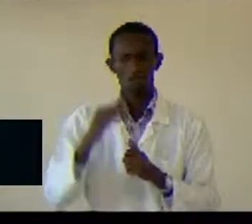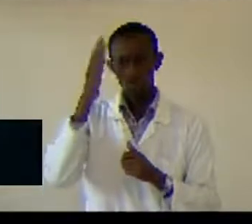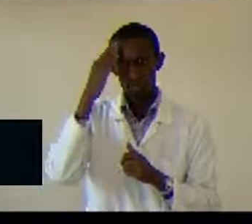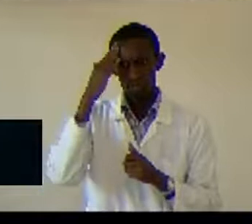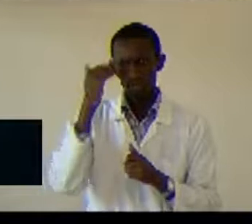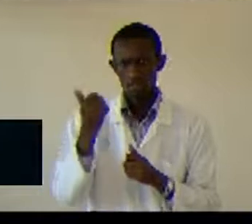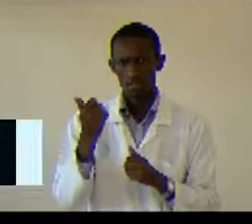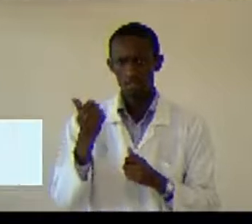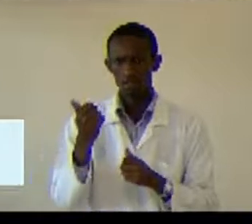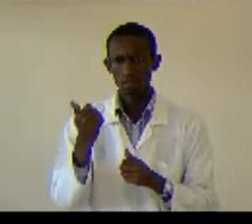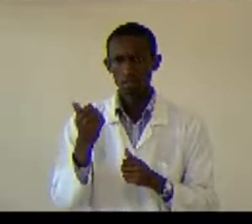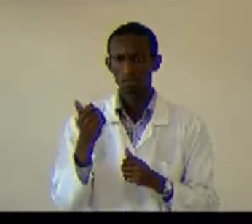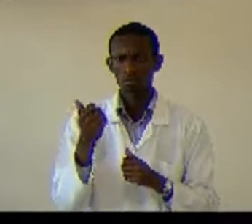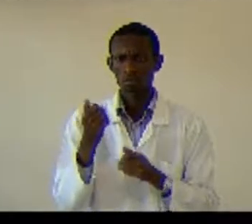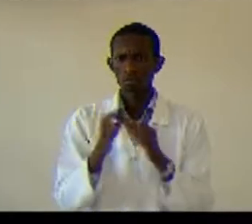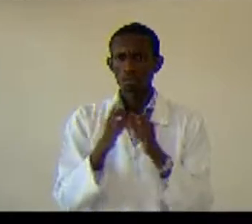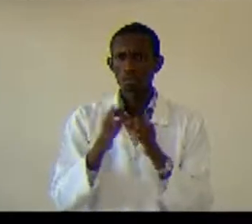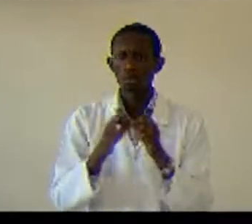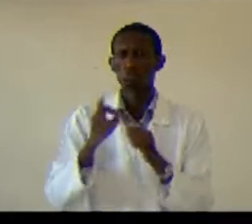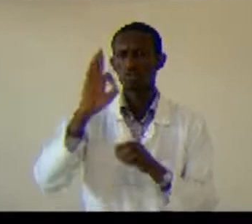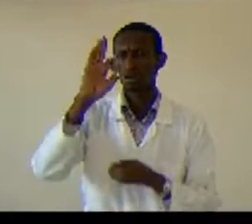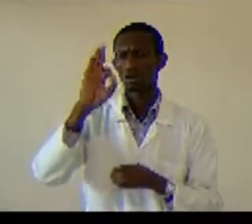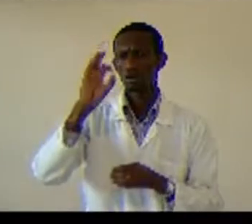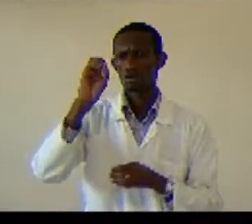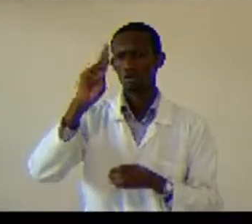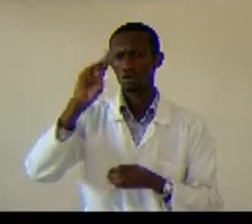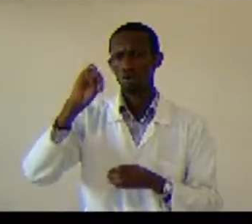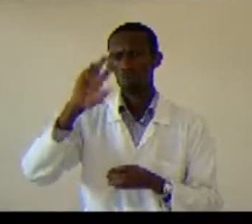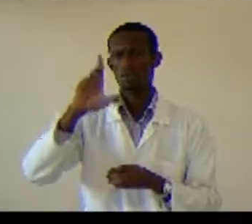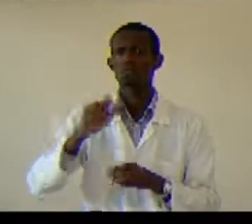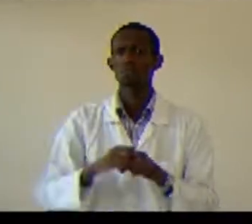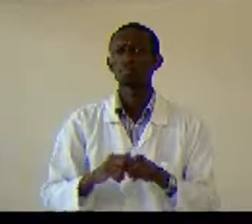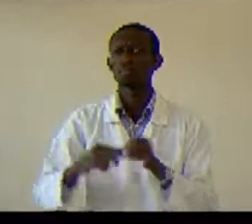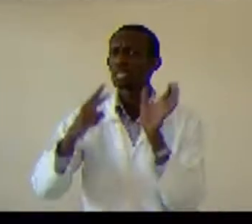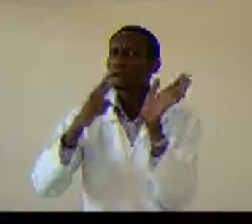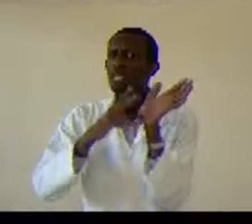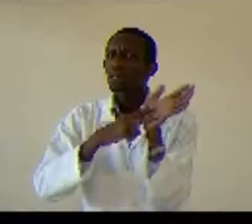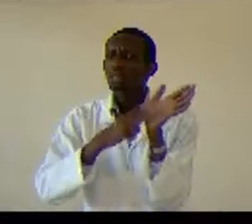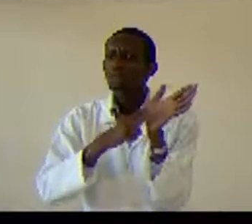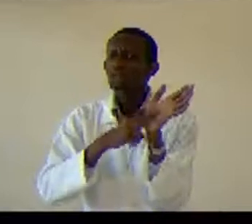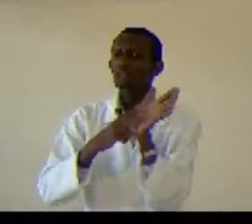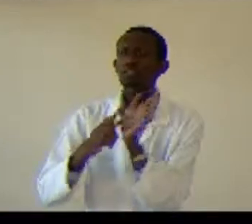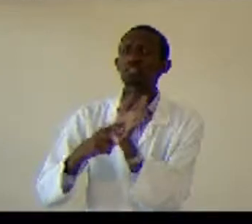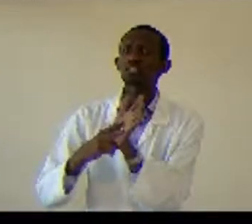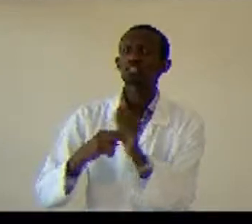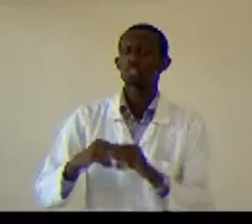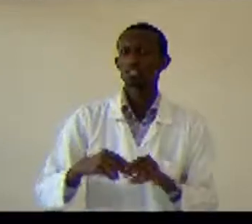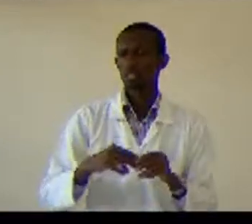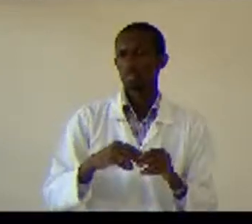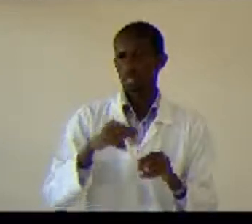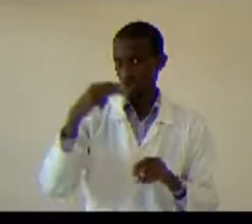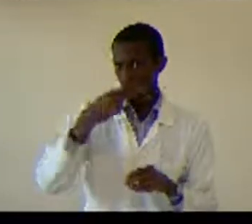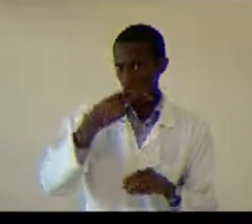to derive the formula, H equals ml. Do you remember we derived it here? H equals